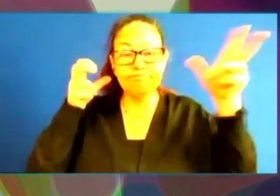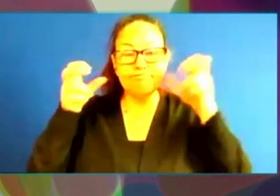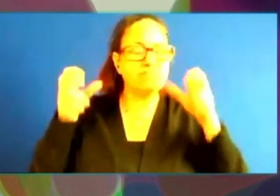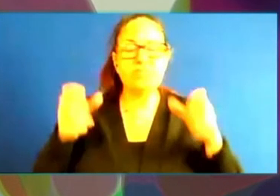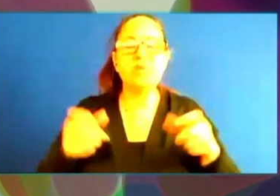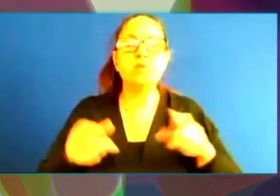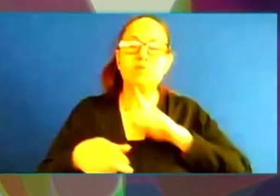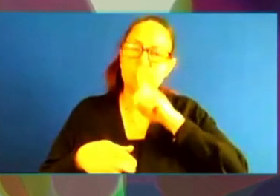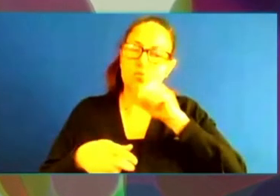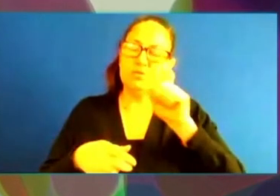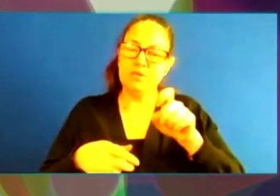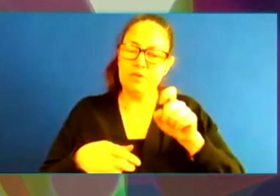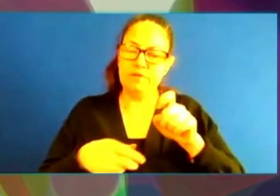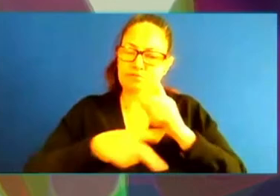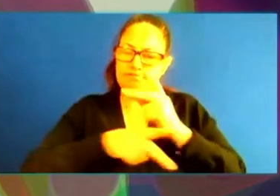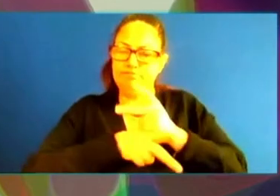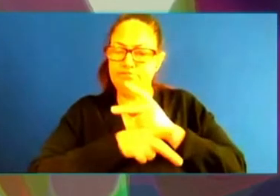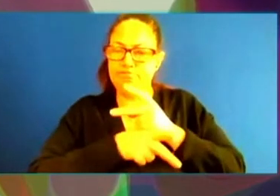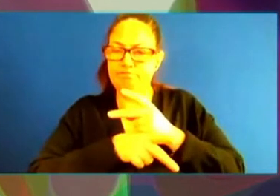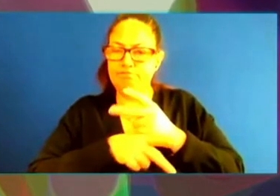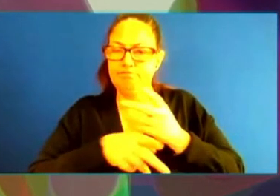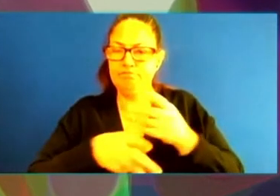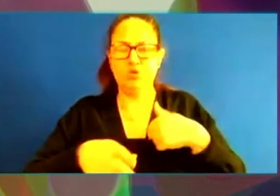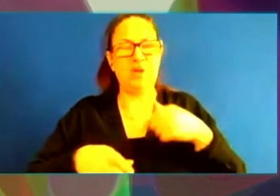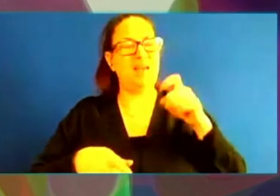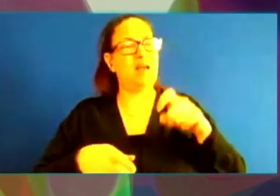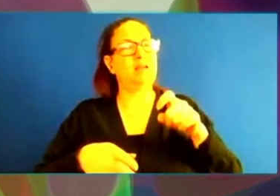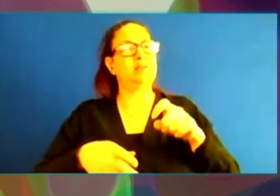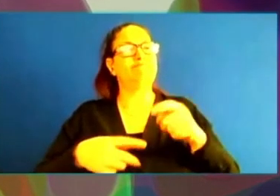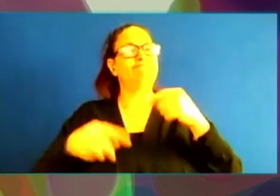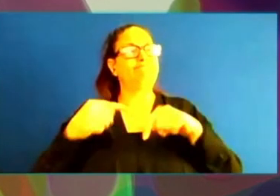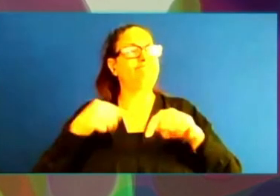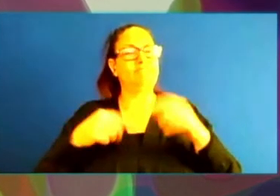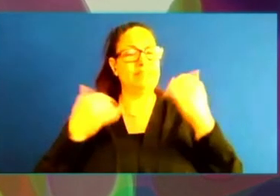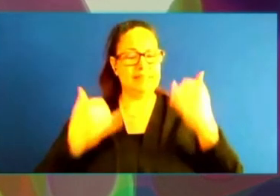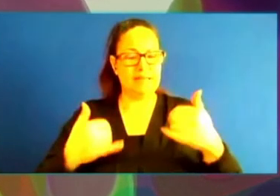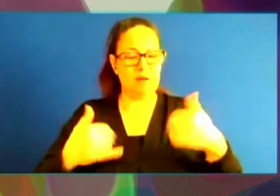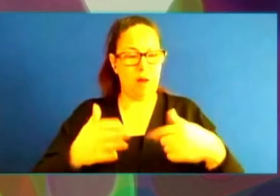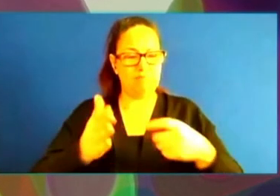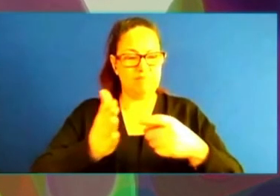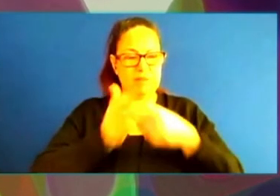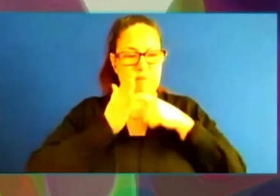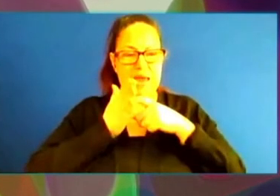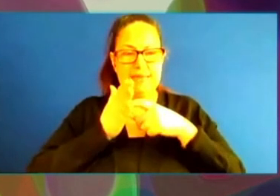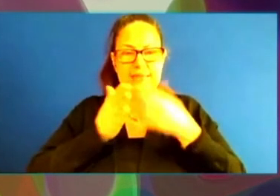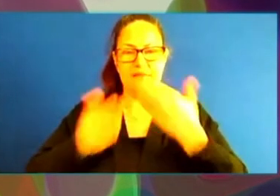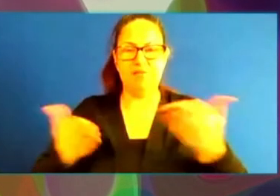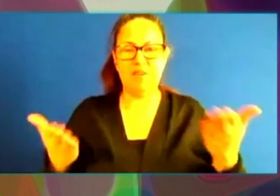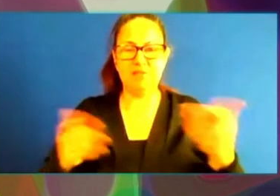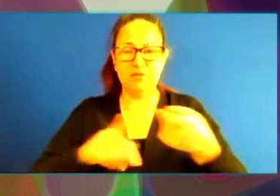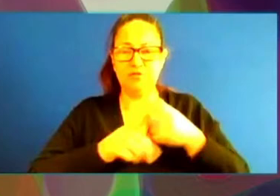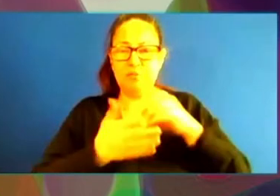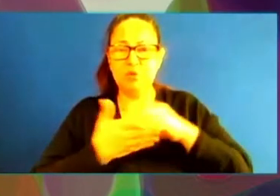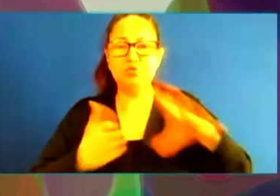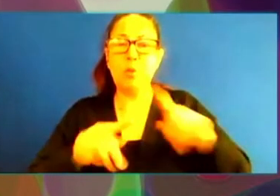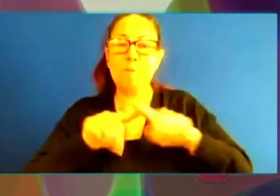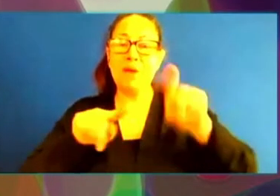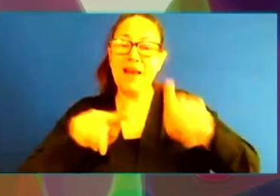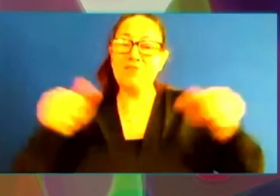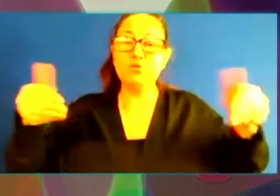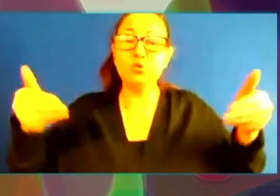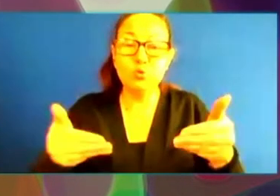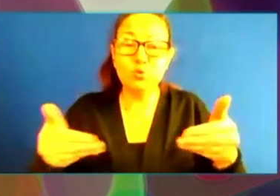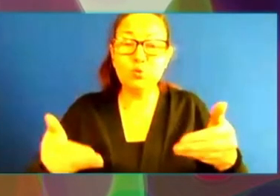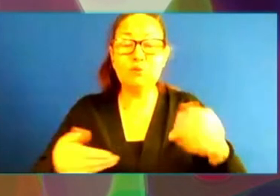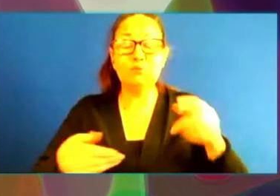so I had to take a step back because I'm demanding this of them. But at the same time, I have to introduce them to people who've taught